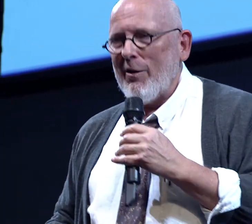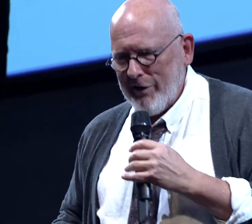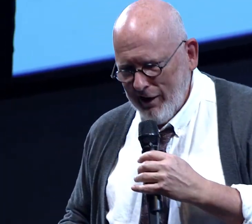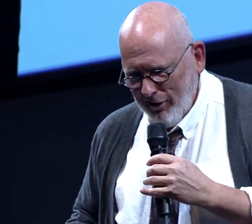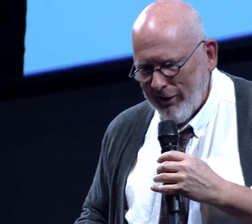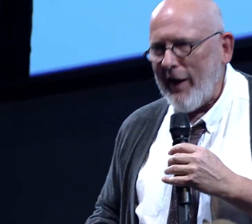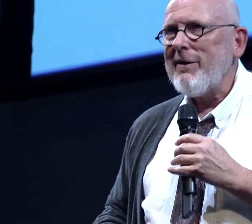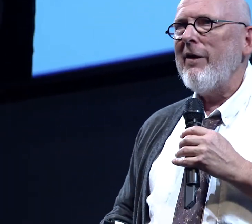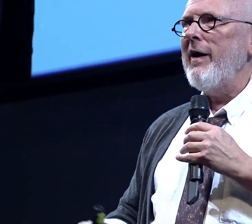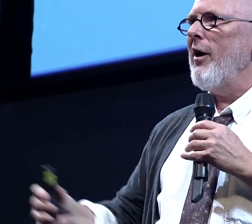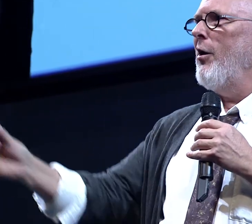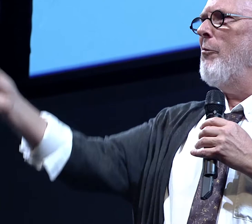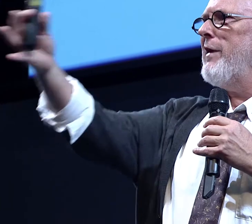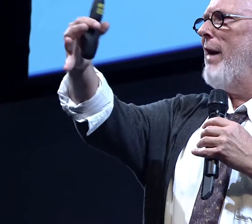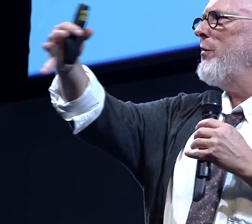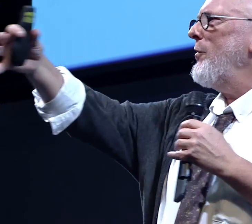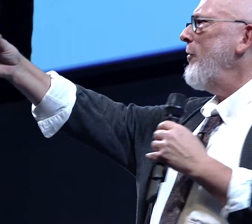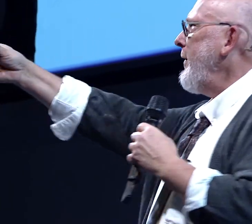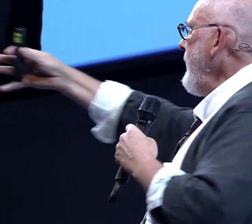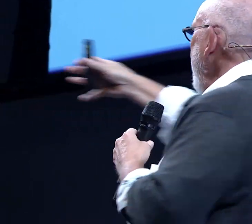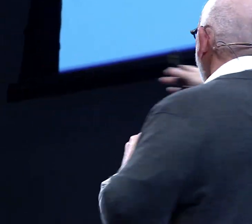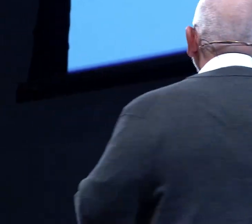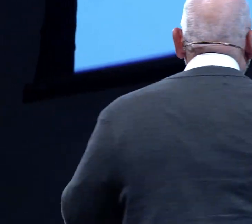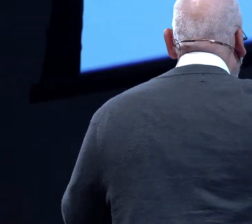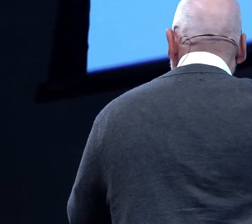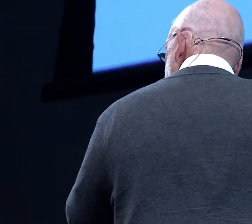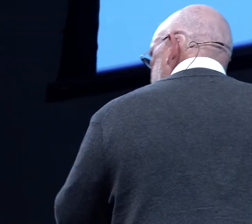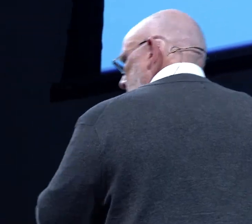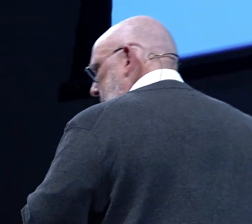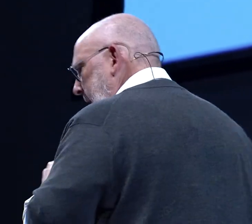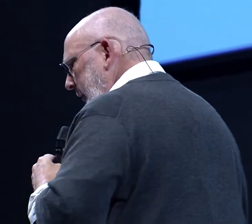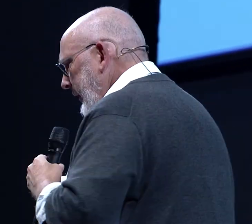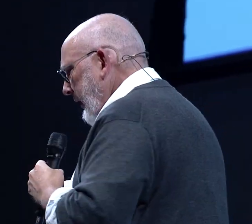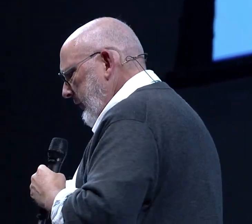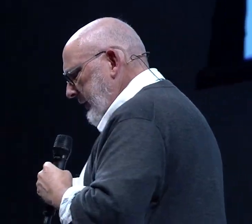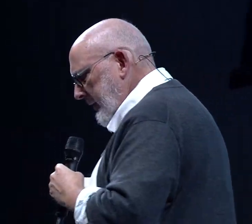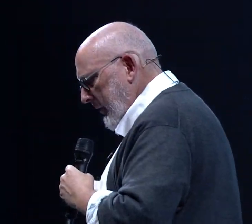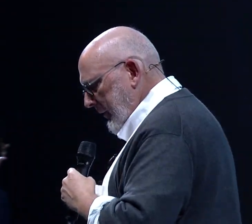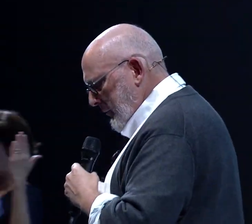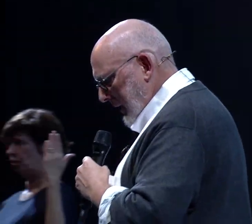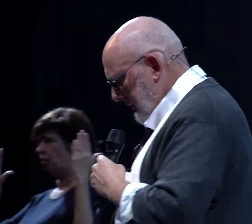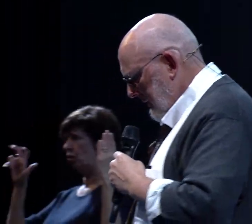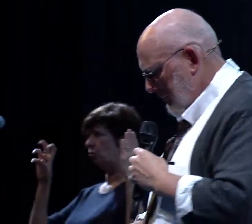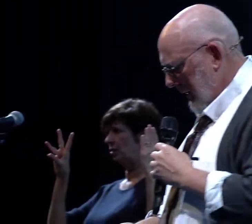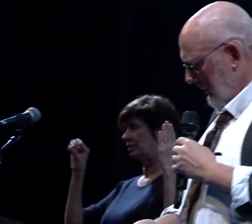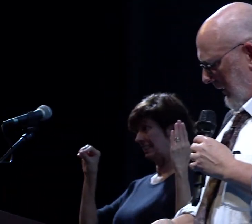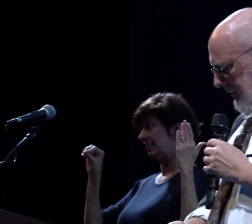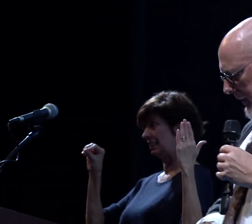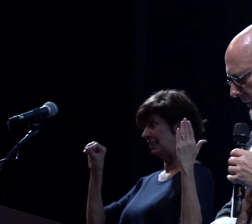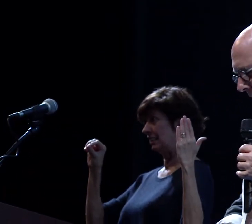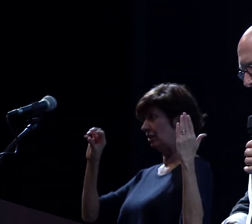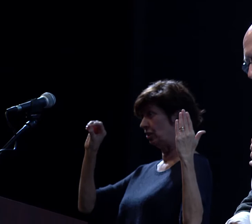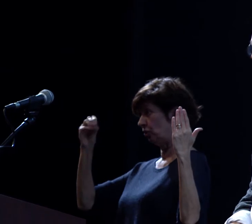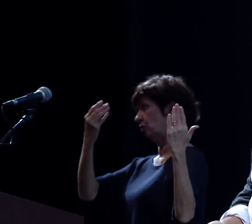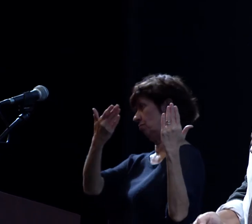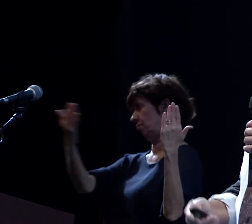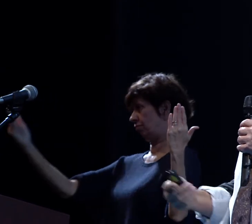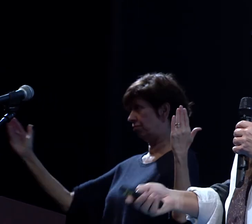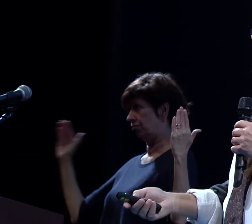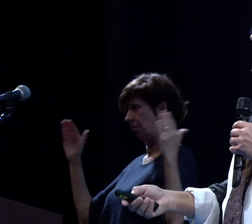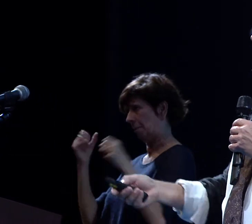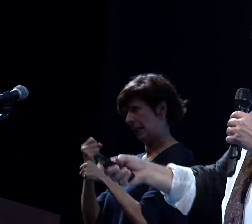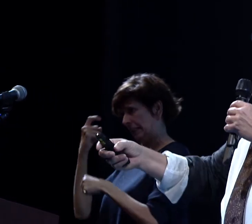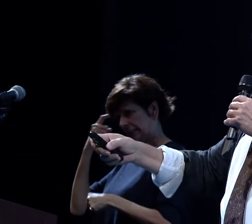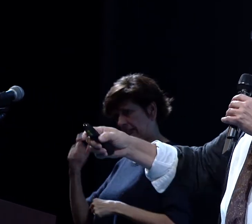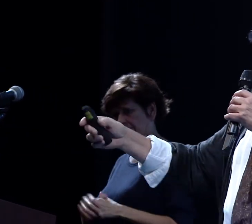to do a lot up there or a lot down there, but you have to do everything here. So the 360-degree spaces make a lot of sense.